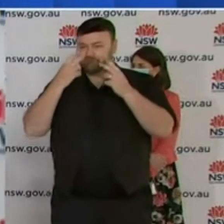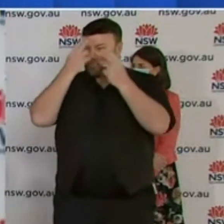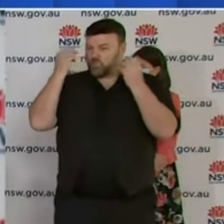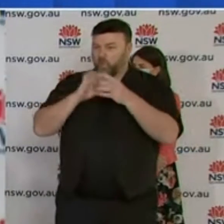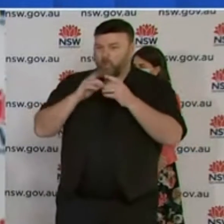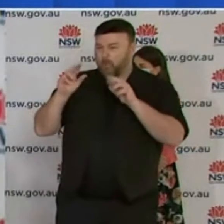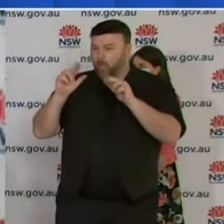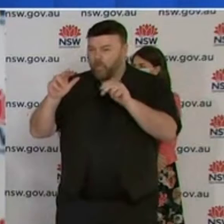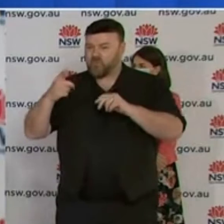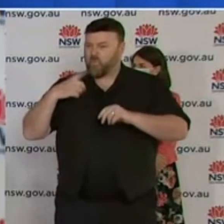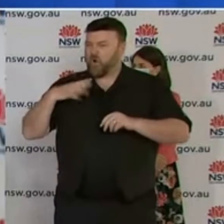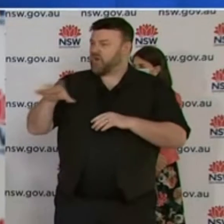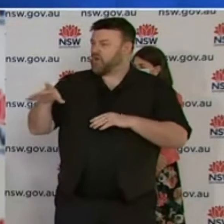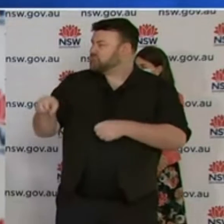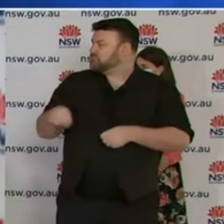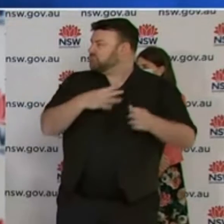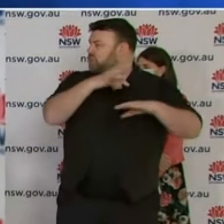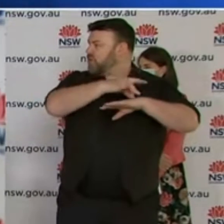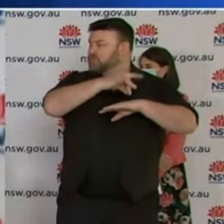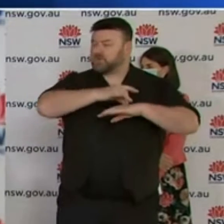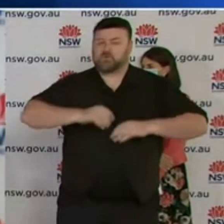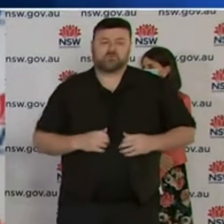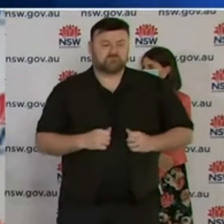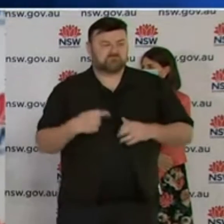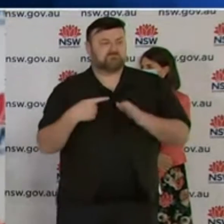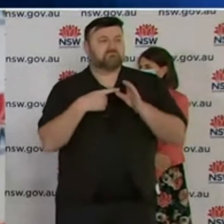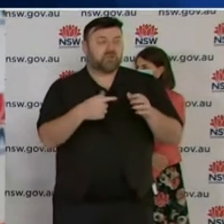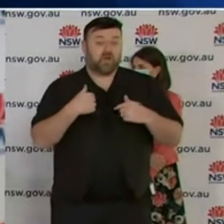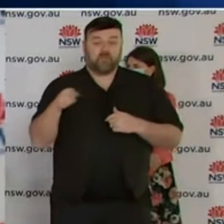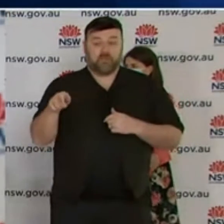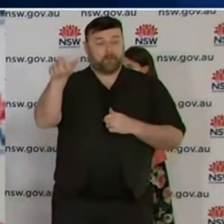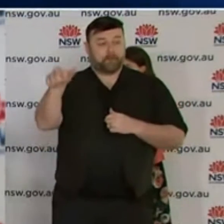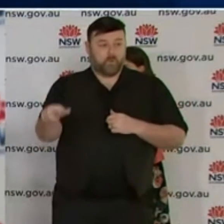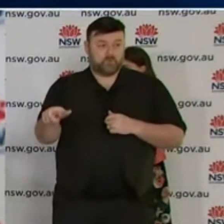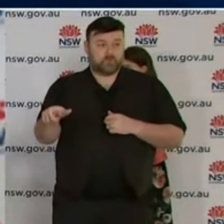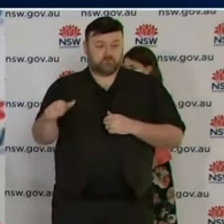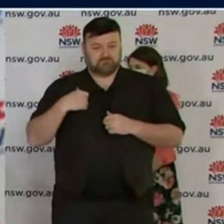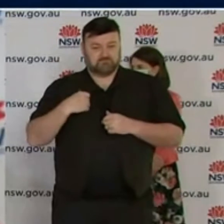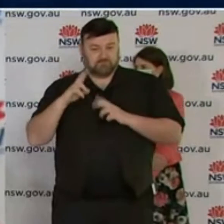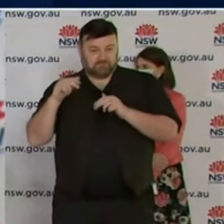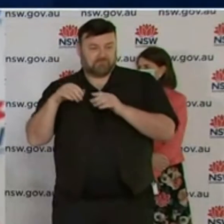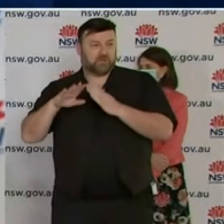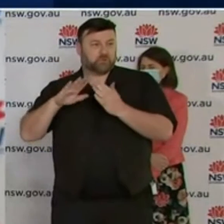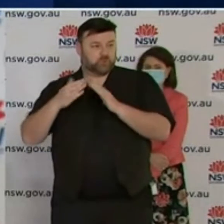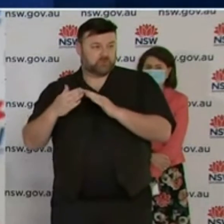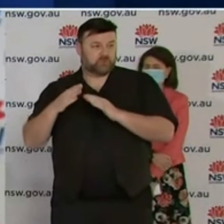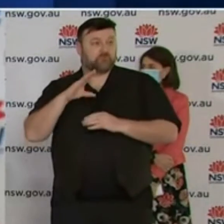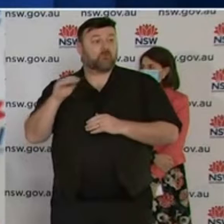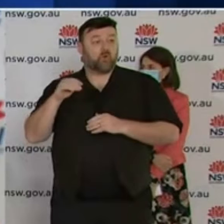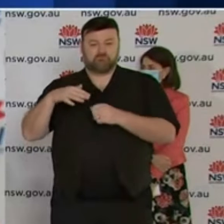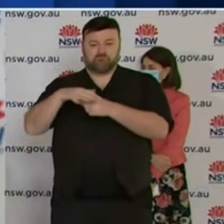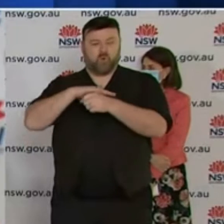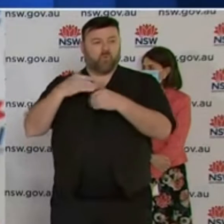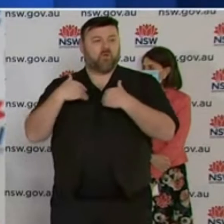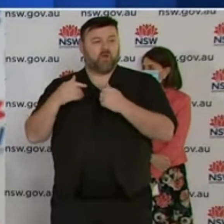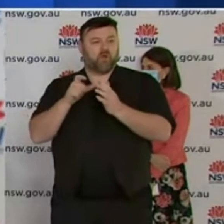at home? Look, I don't have the details of that, but the person was, as I understand it, being cared for in the community by the local